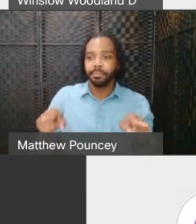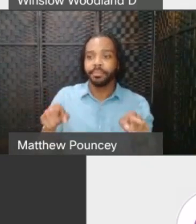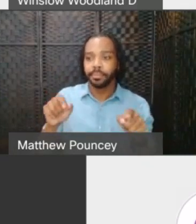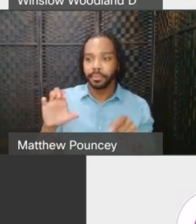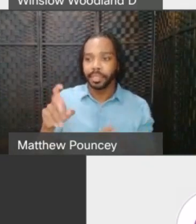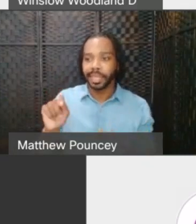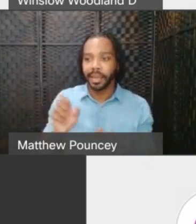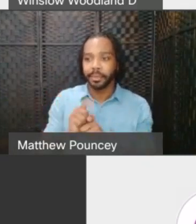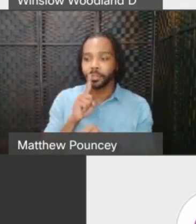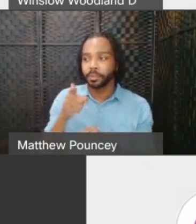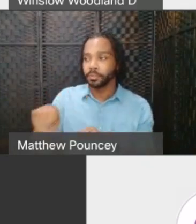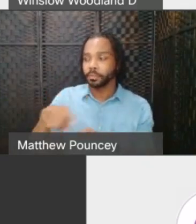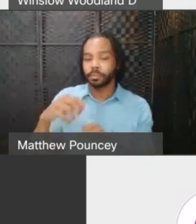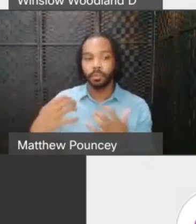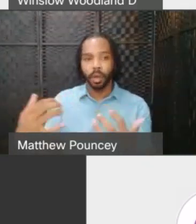okay.